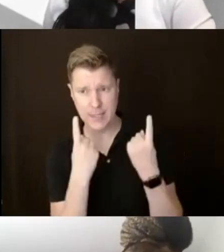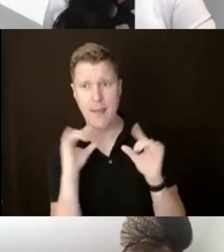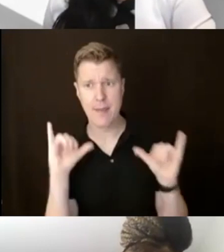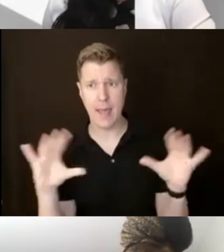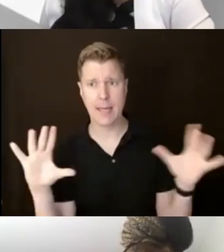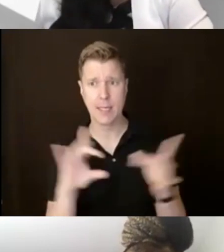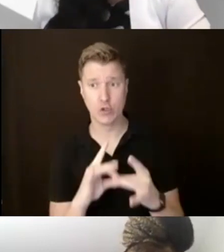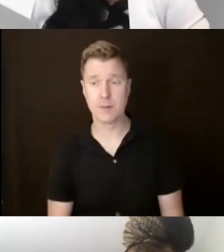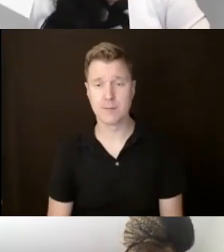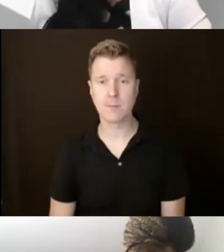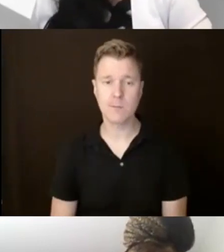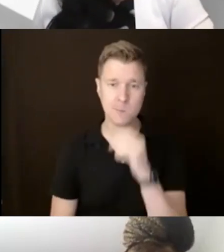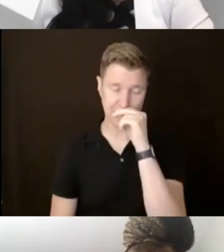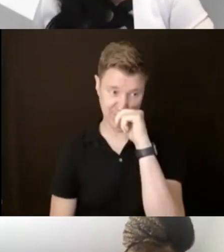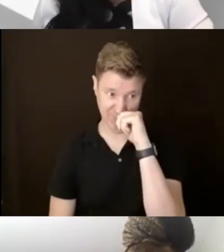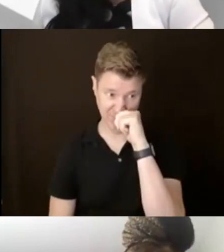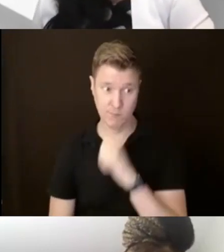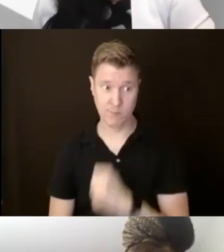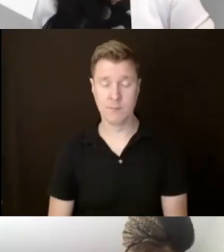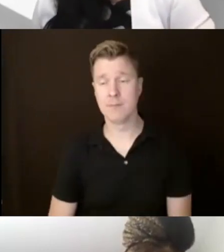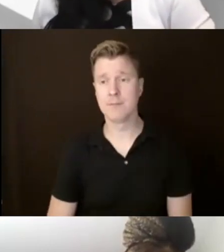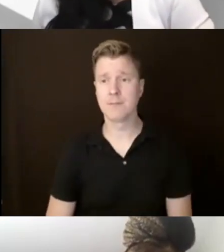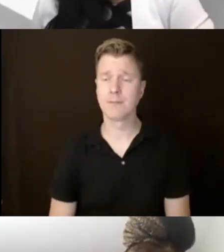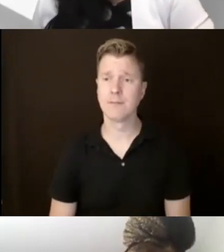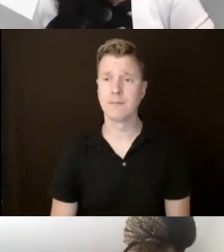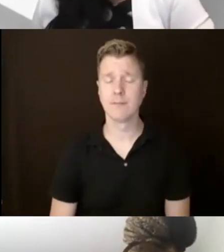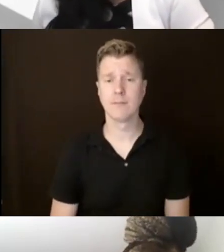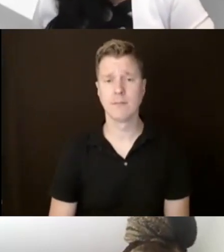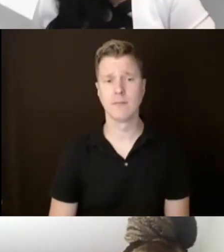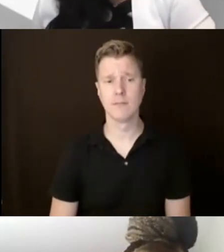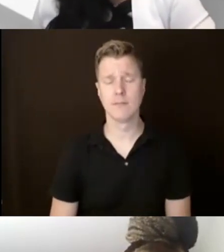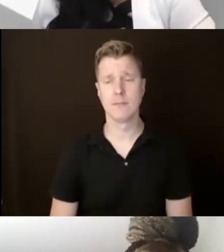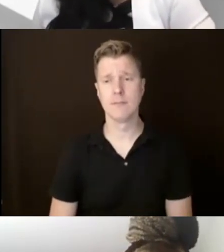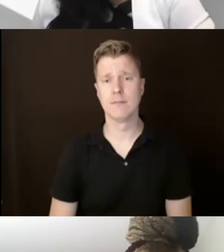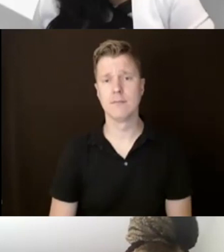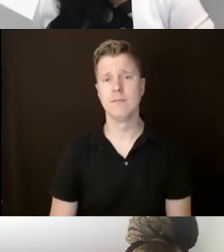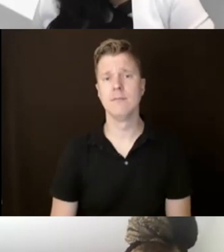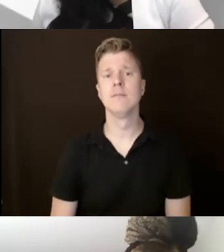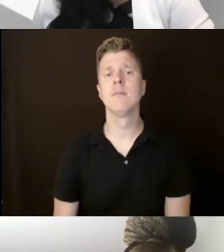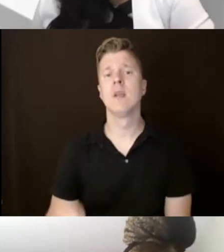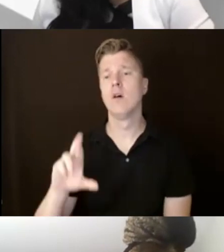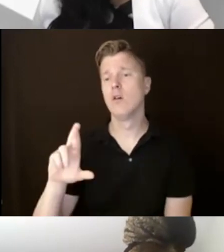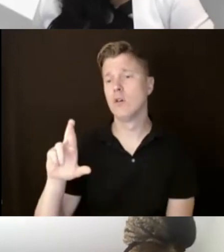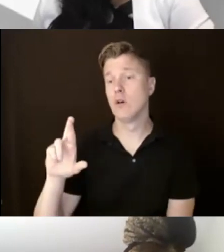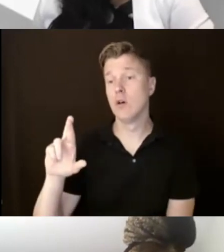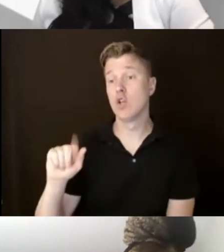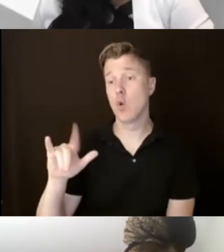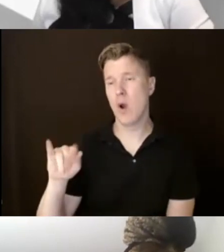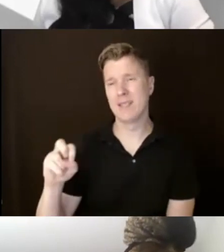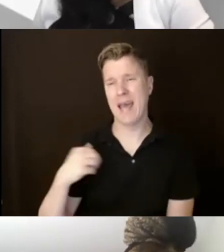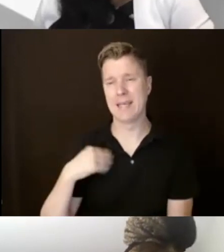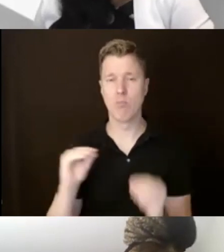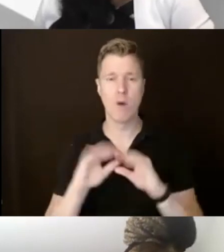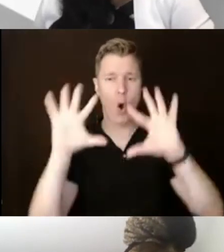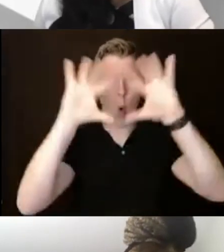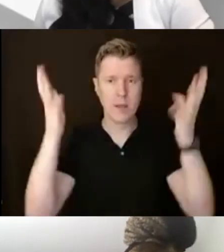connection? Great. Oh, thanks so much. So, Reliance tries to take a kind of a holistic approach, and we're